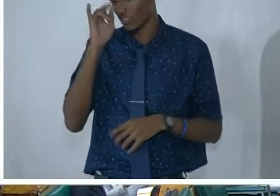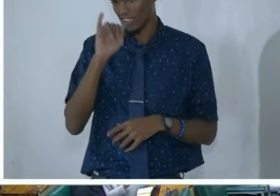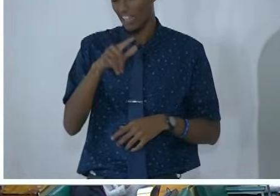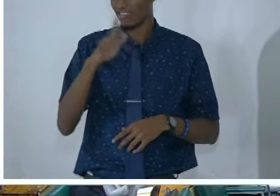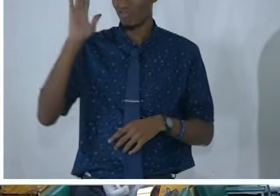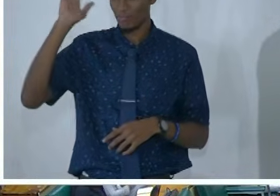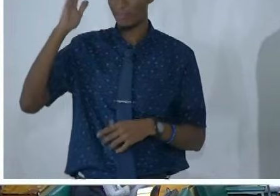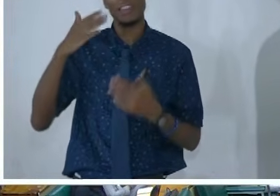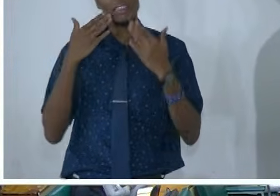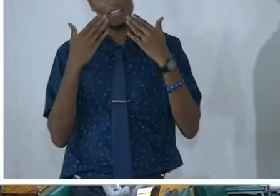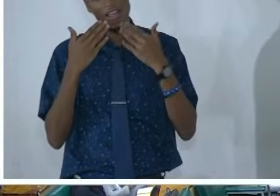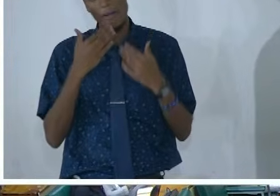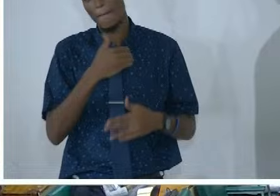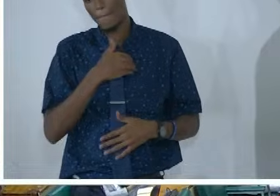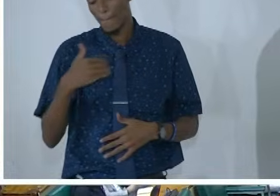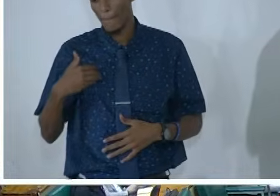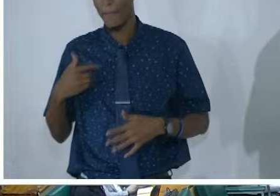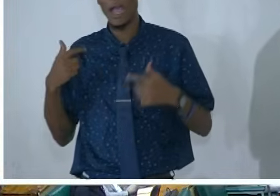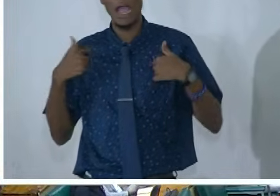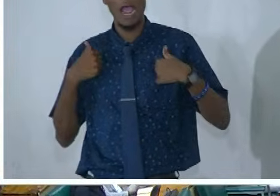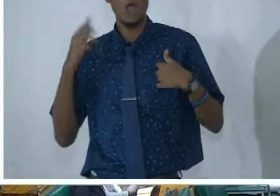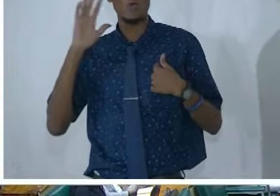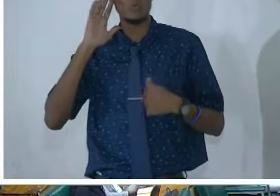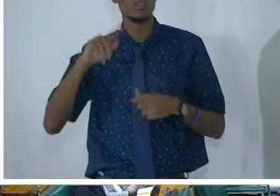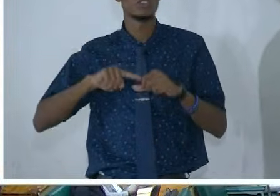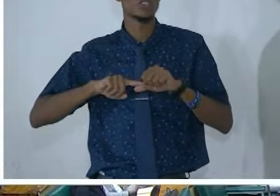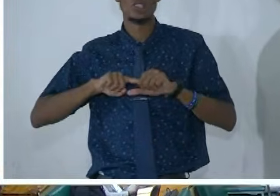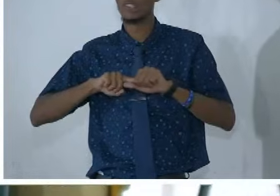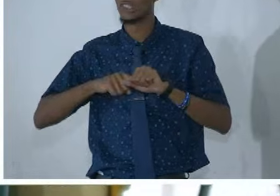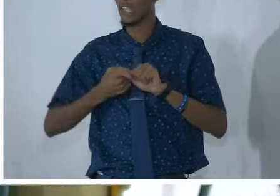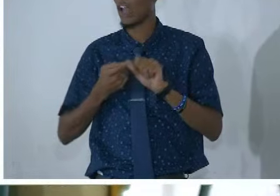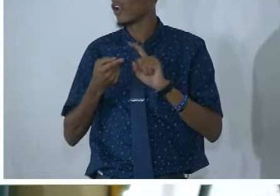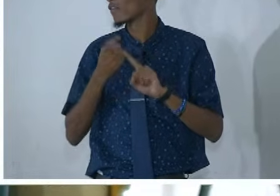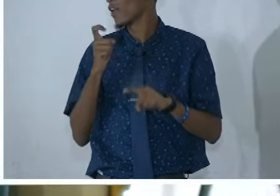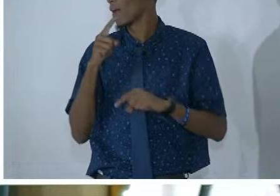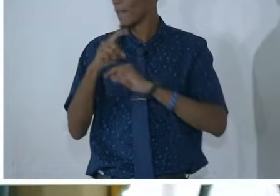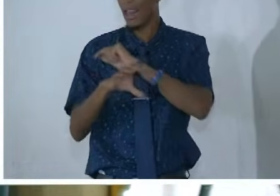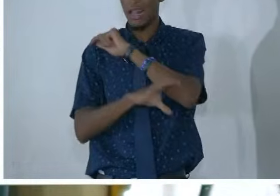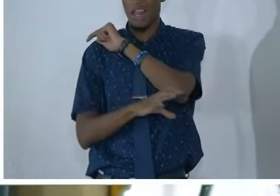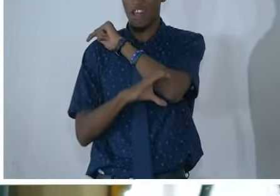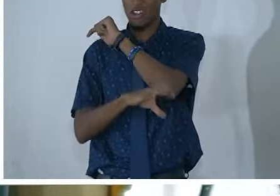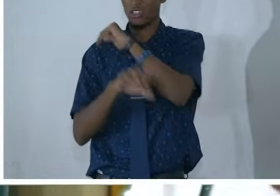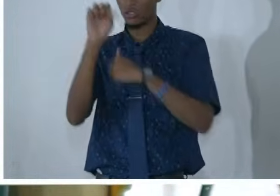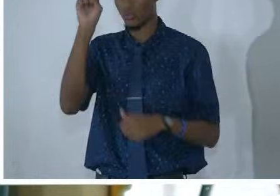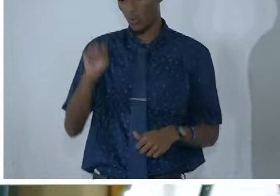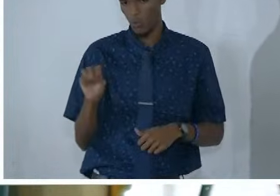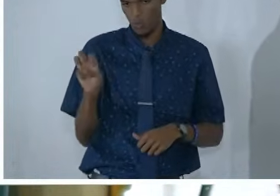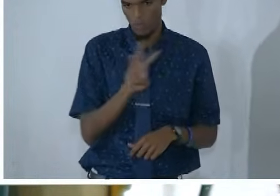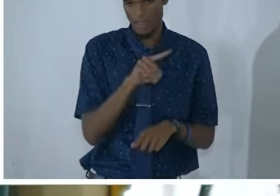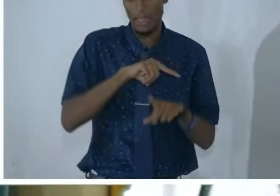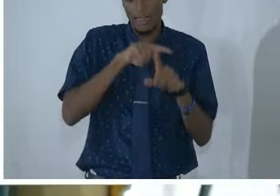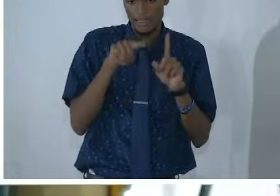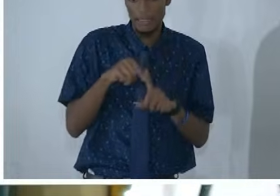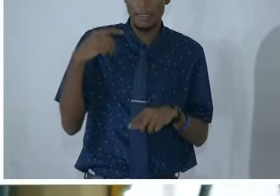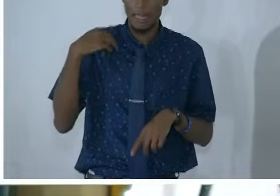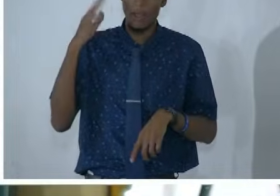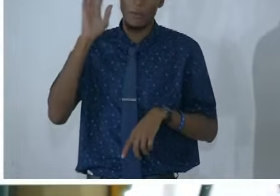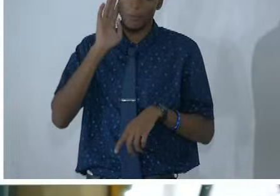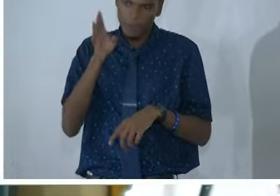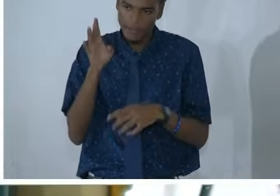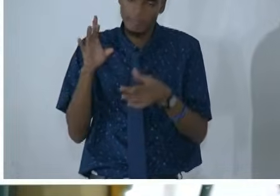you, members. I'll start from Clarendon Southwestern and work my way back to the